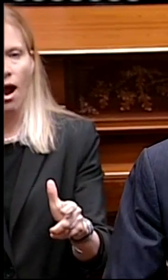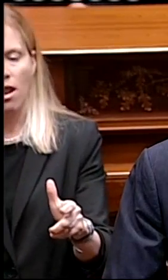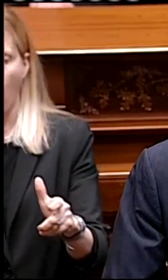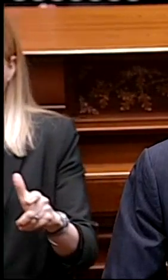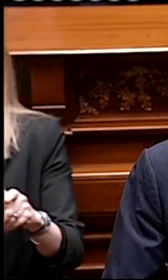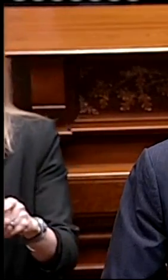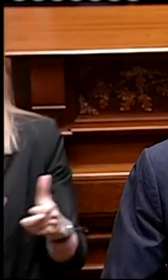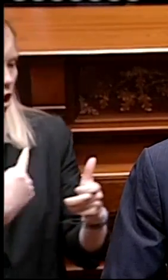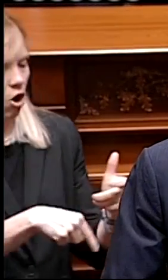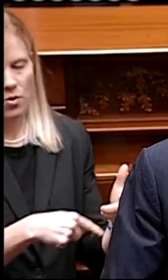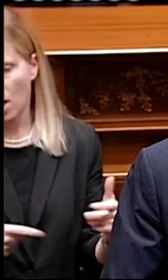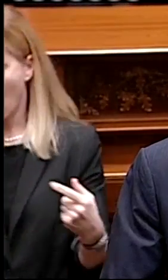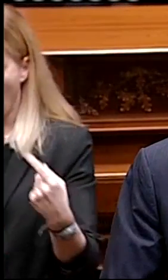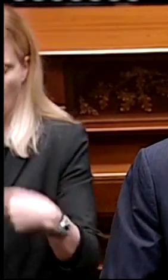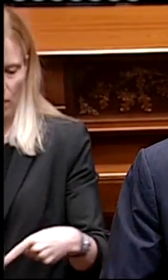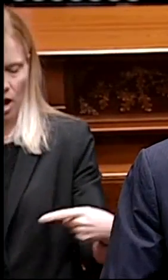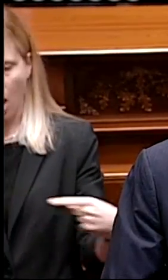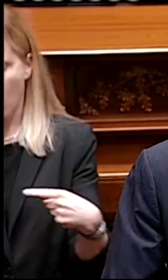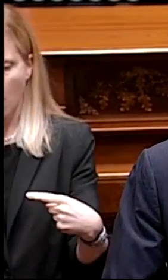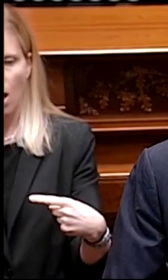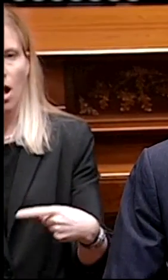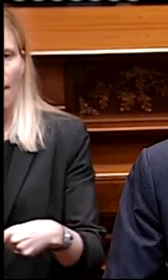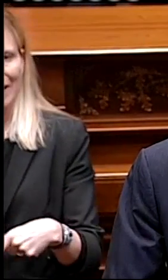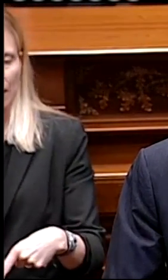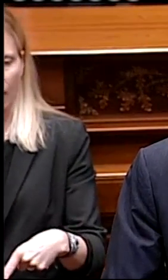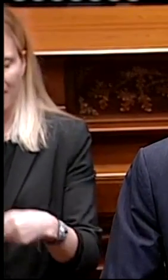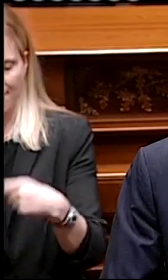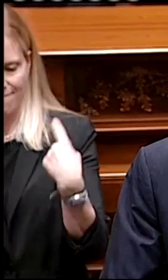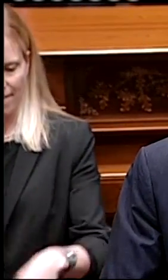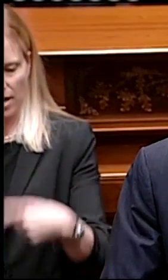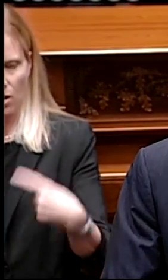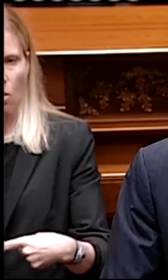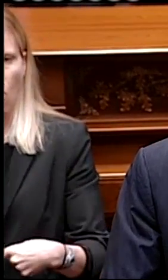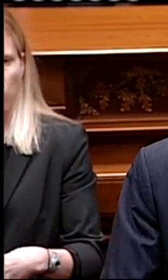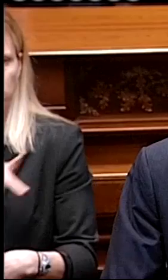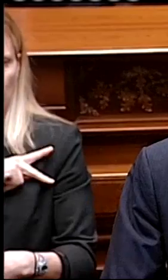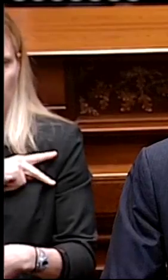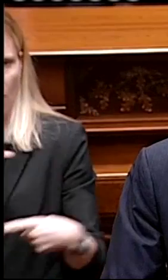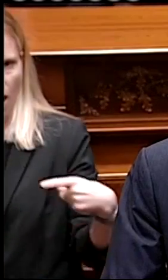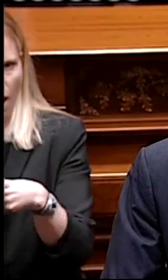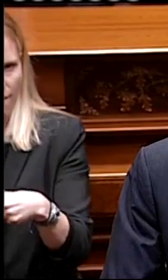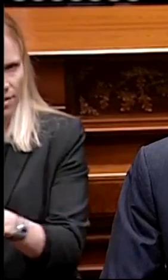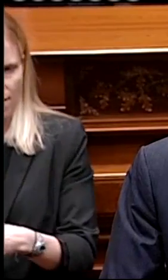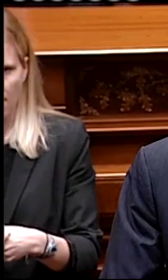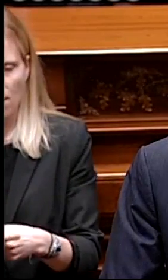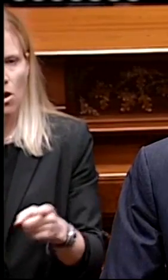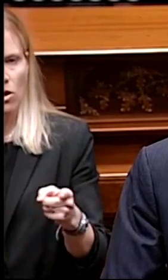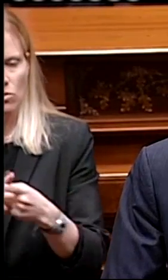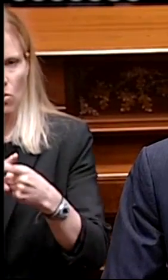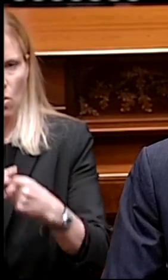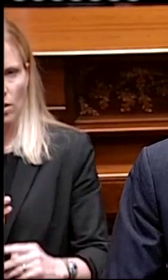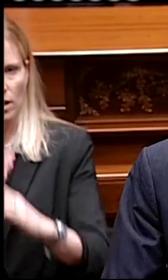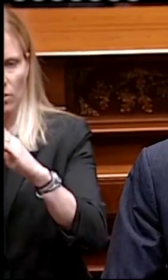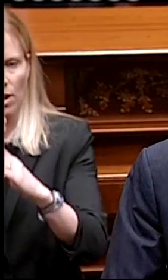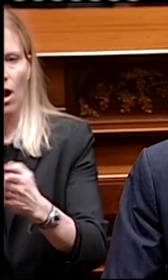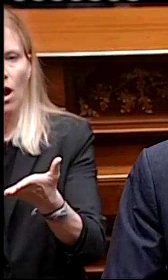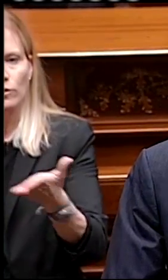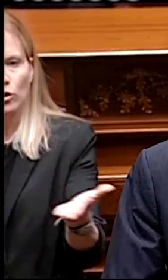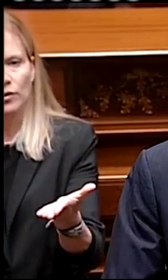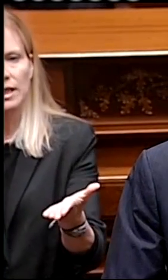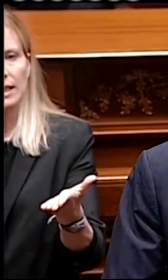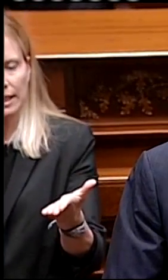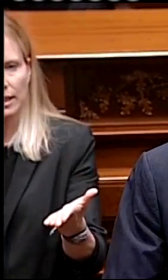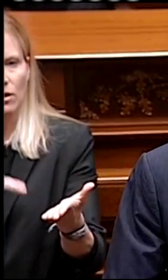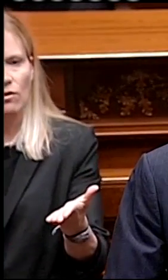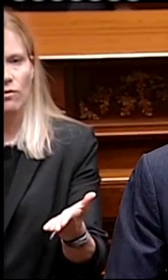bickering, political infighting, or personal conflict to get in the way of serving the